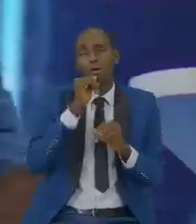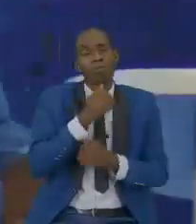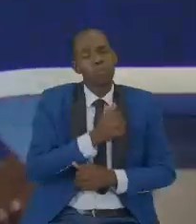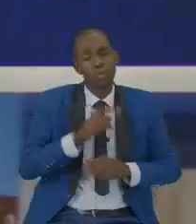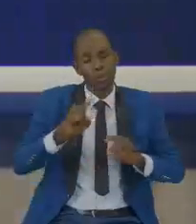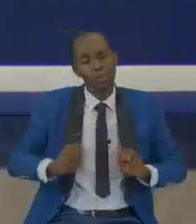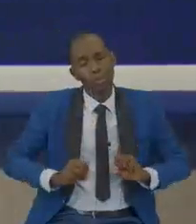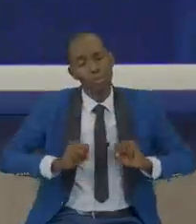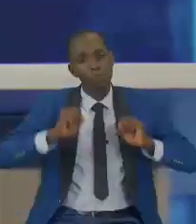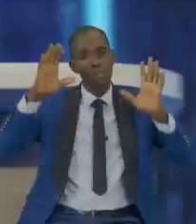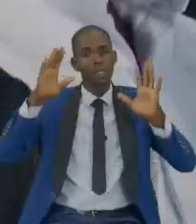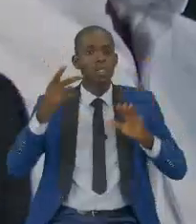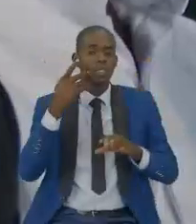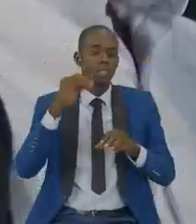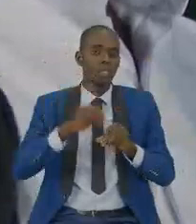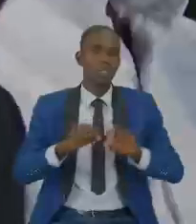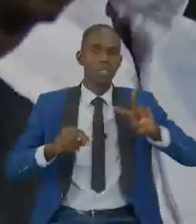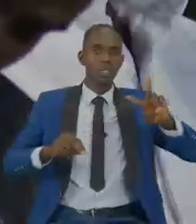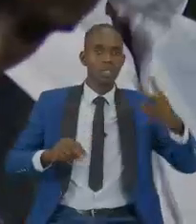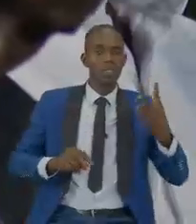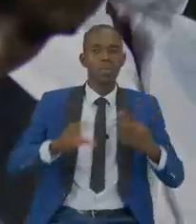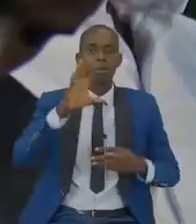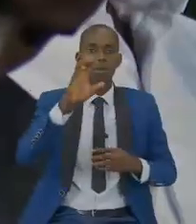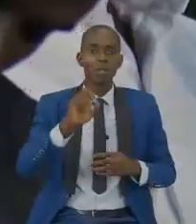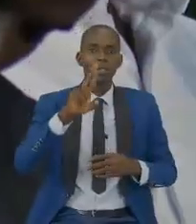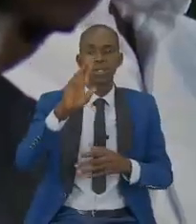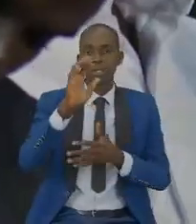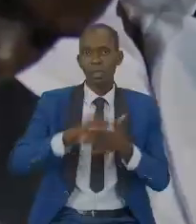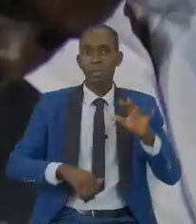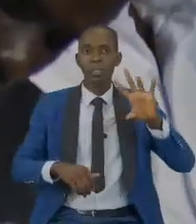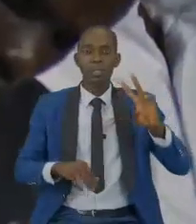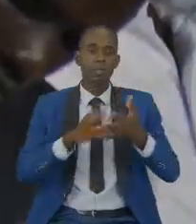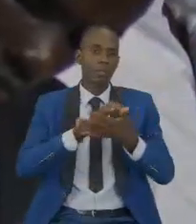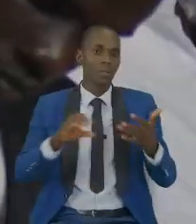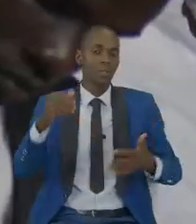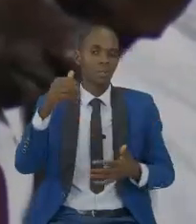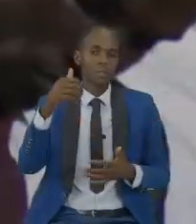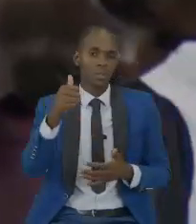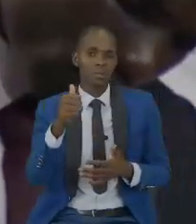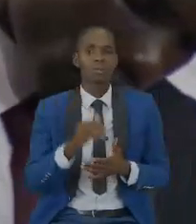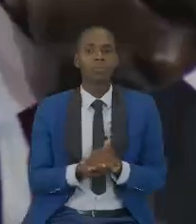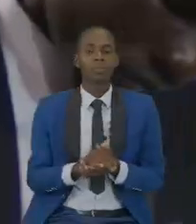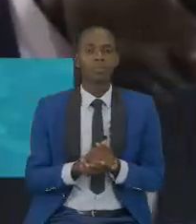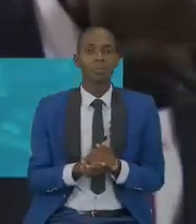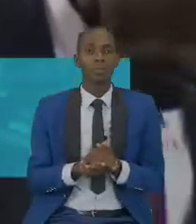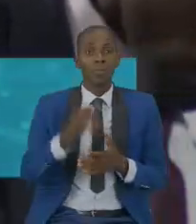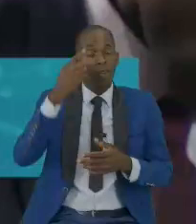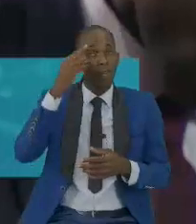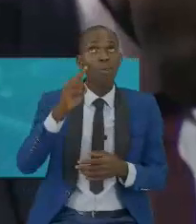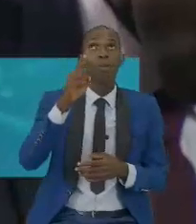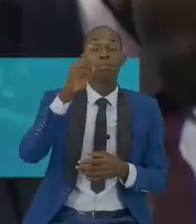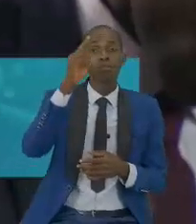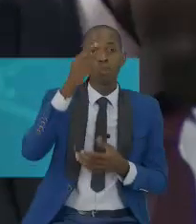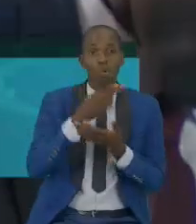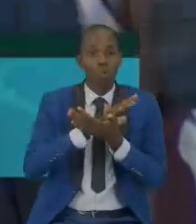it in 2 Corinthians chapter 7. I'm reading from verse 10. It says, for godly sorrow